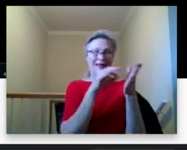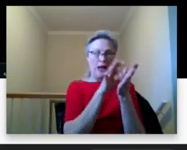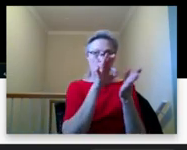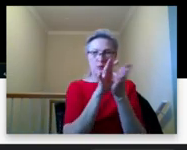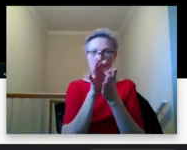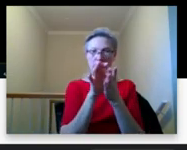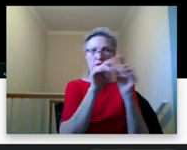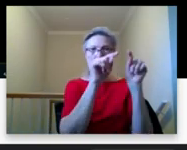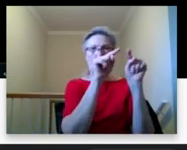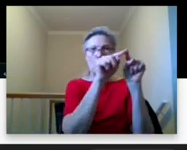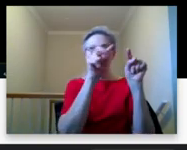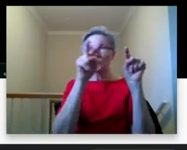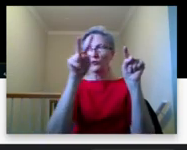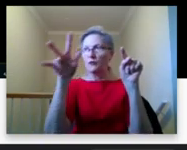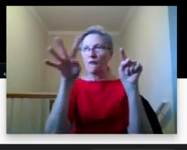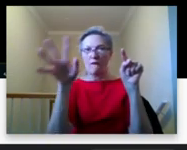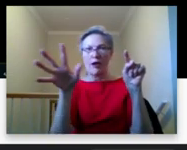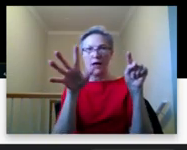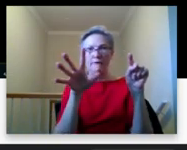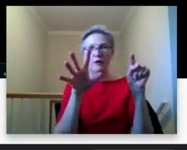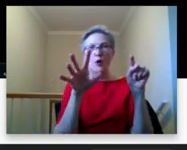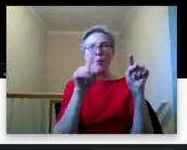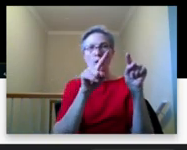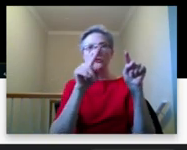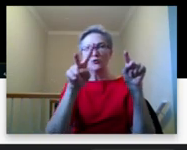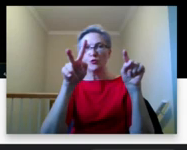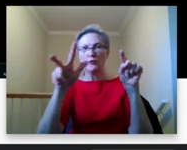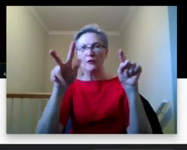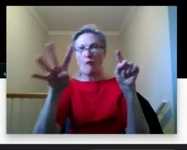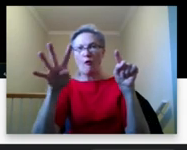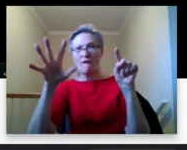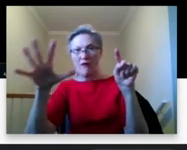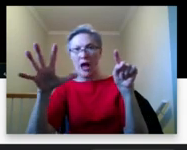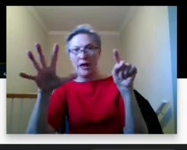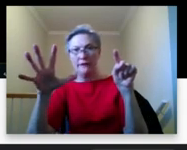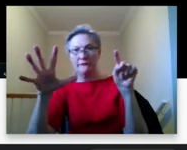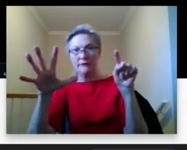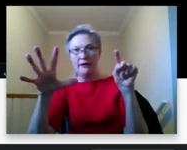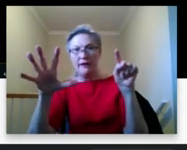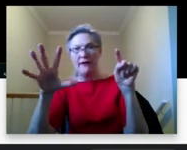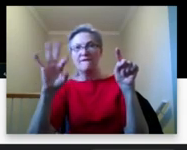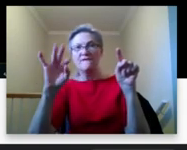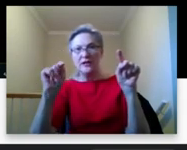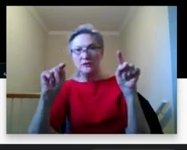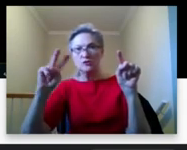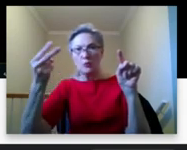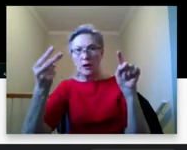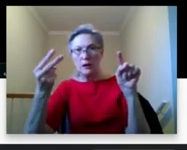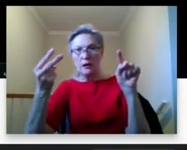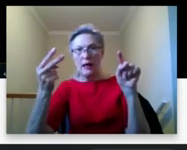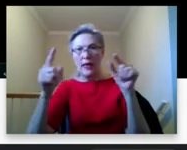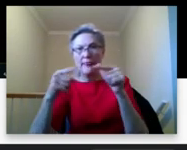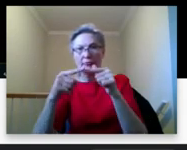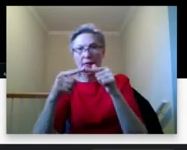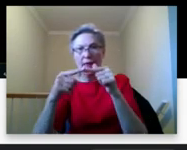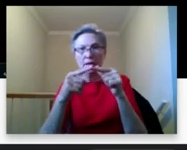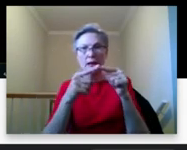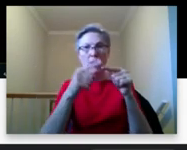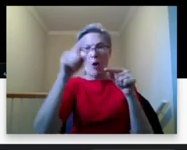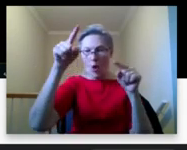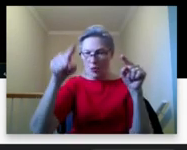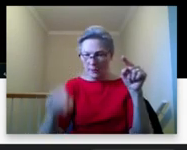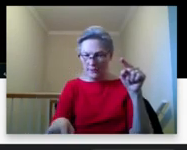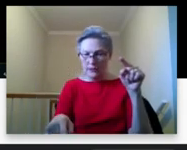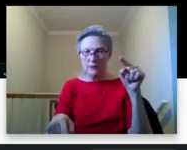feet units, right? Here's 1 square foot, 2 square foot, 3 square feet, 4 square feet, 5. And then we counted that all the way down, right?